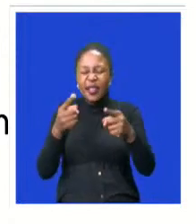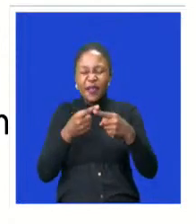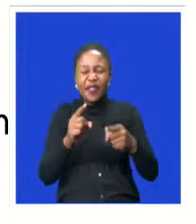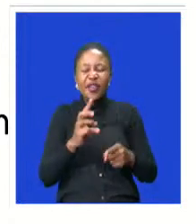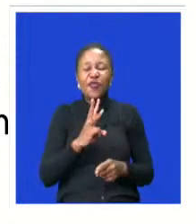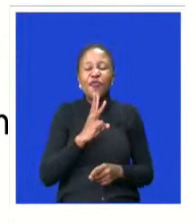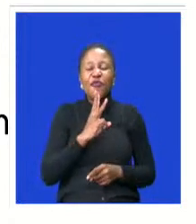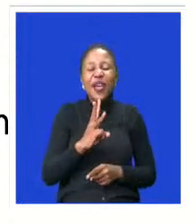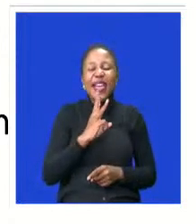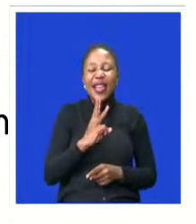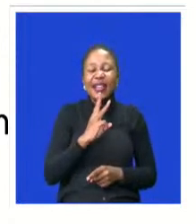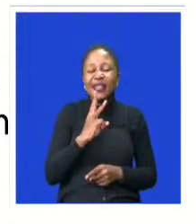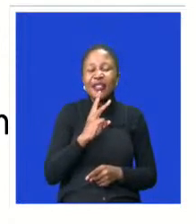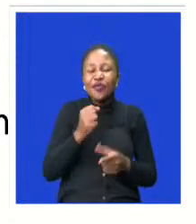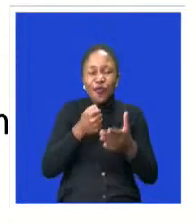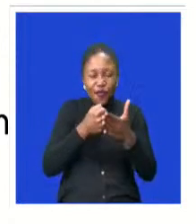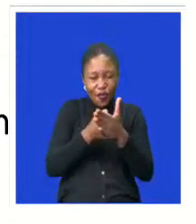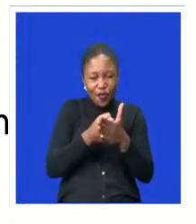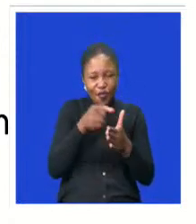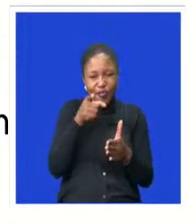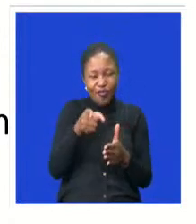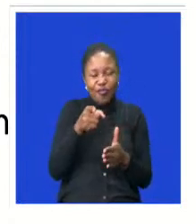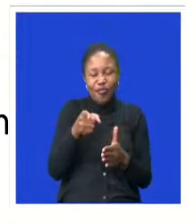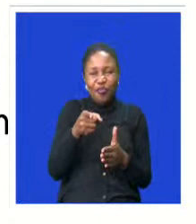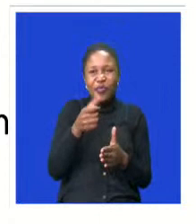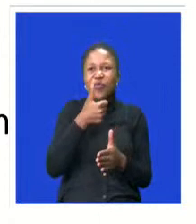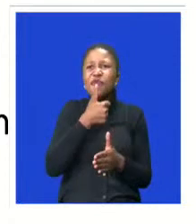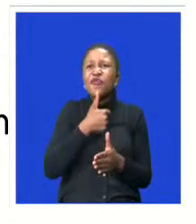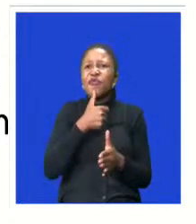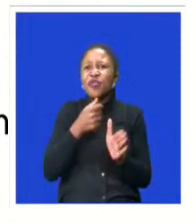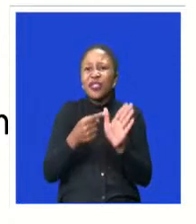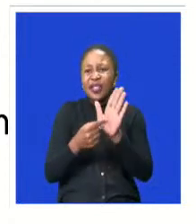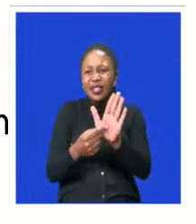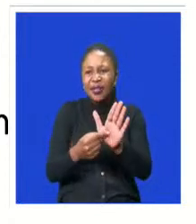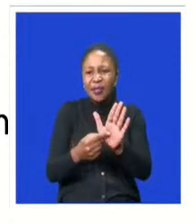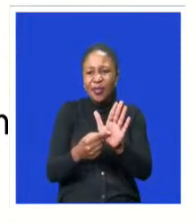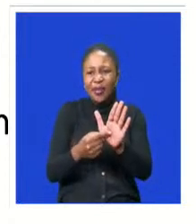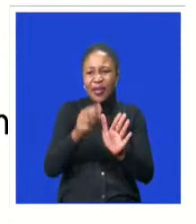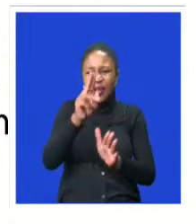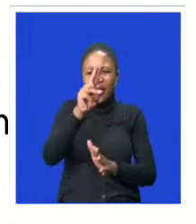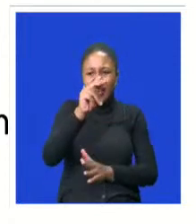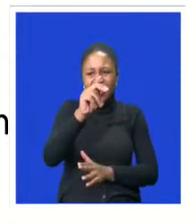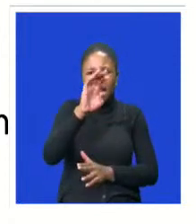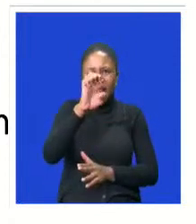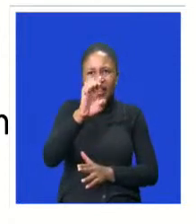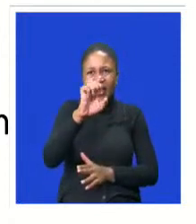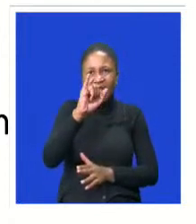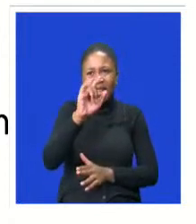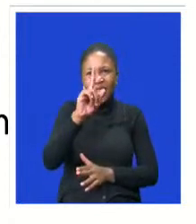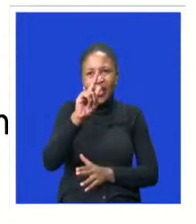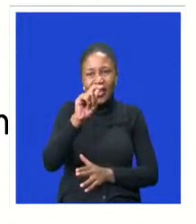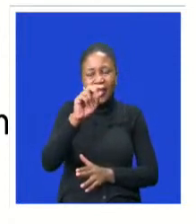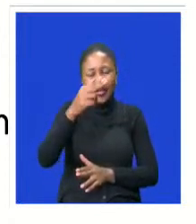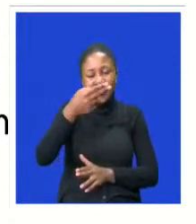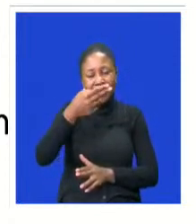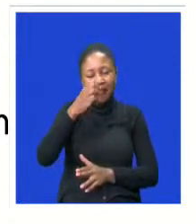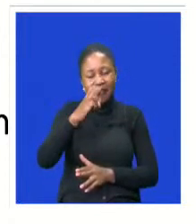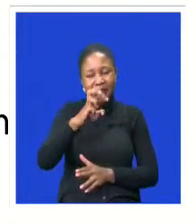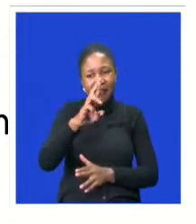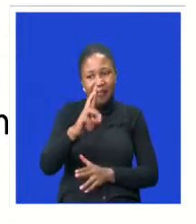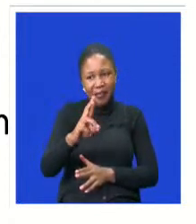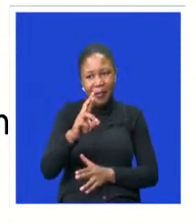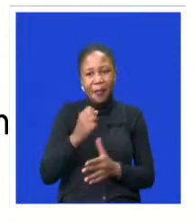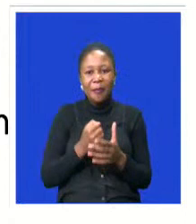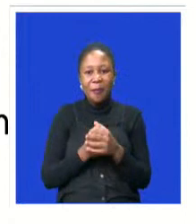nor, neither, nor, etc. Sentence number 6 is an example of a